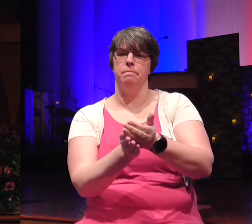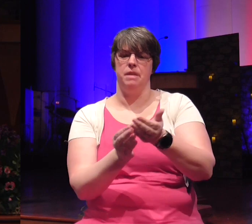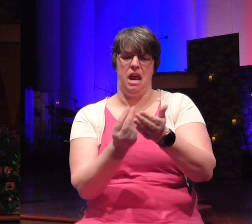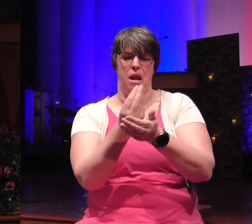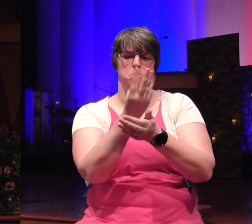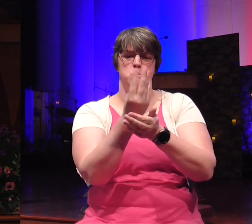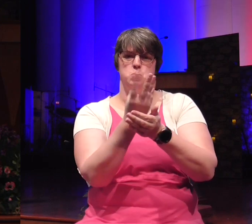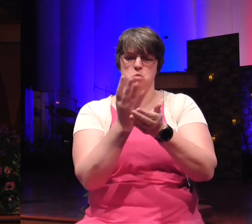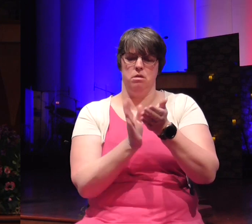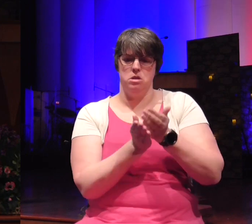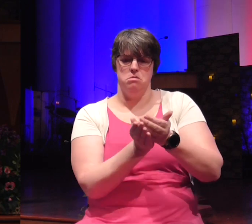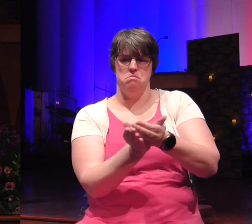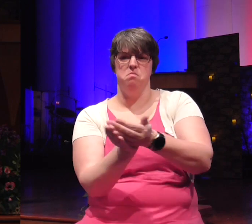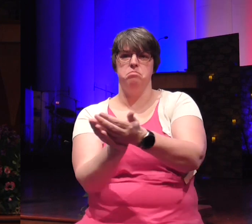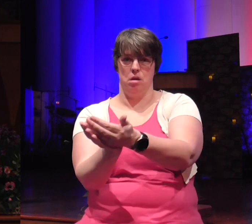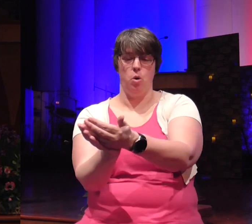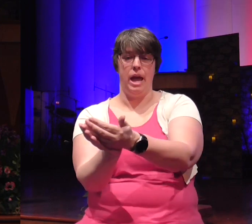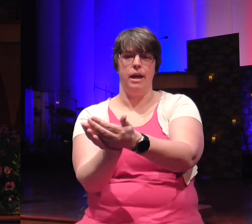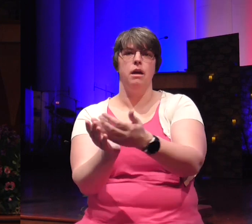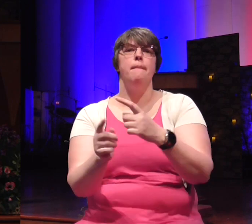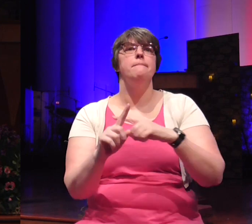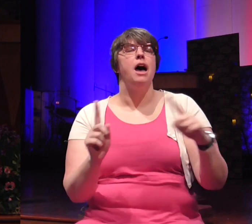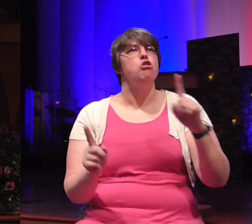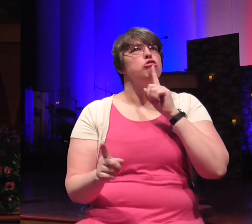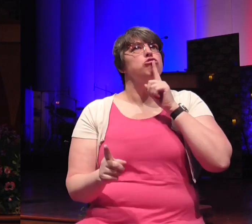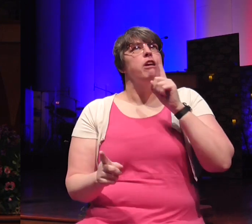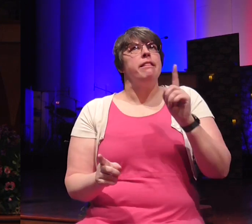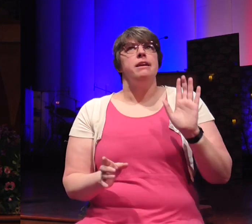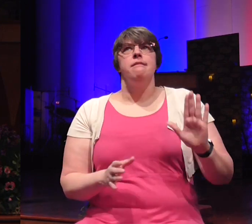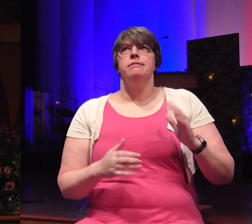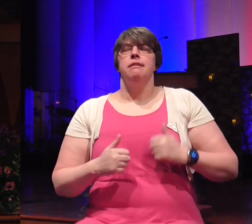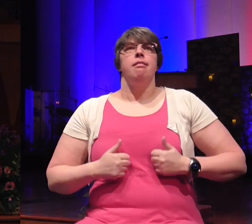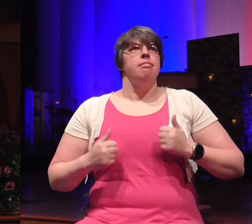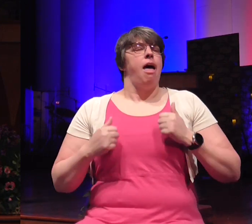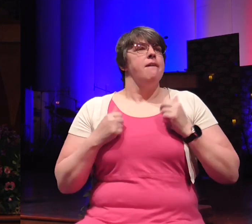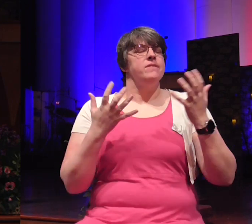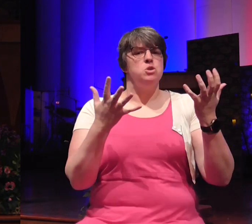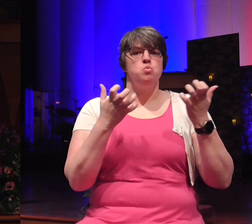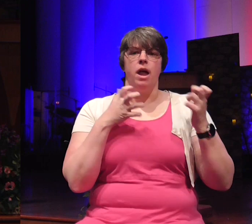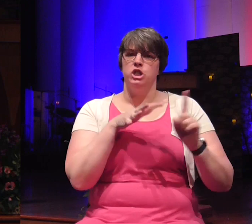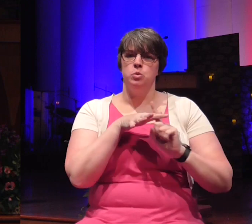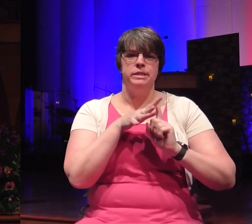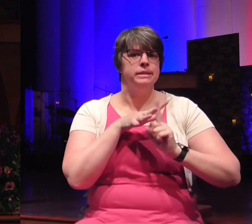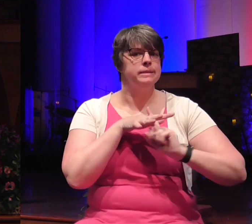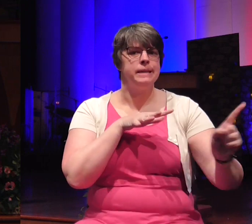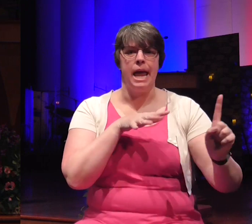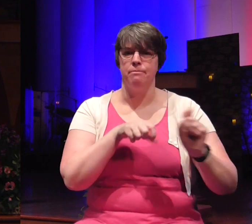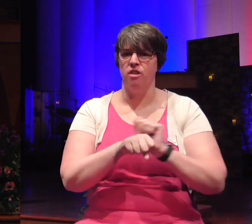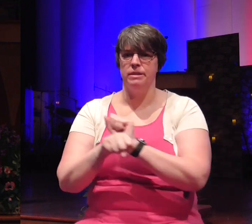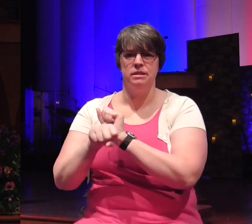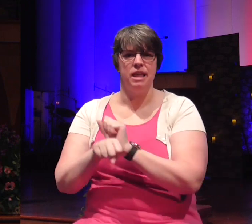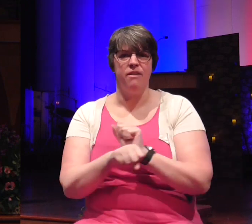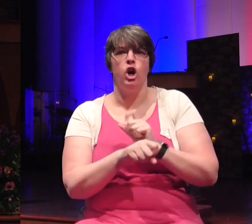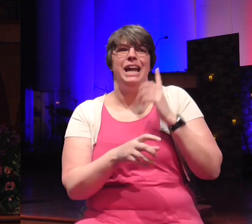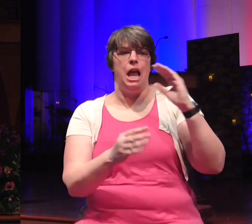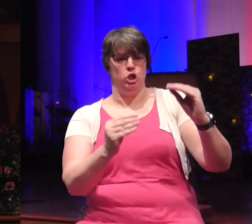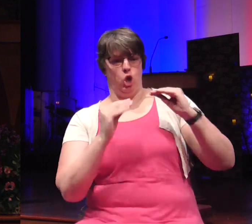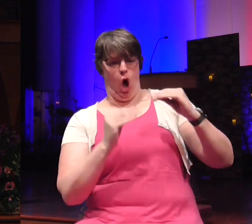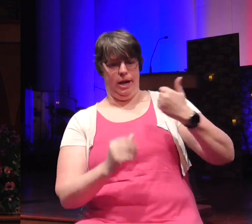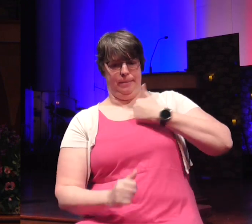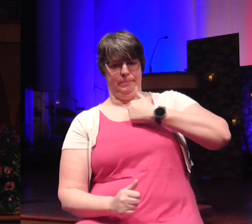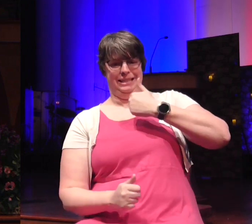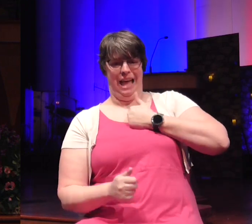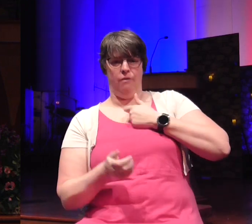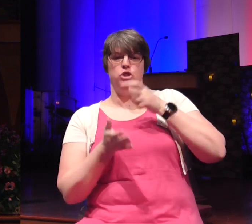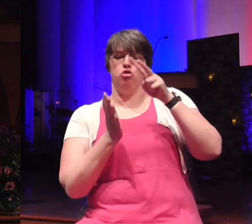from enslavement in his life. And he was self-taught to read and write and had these sailing skills. And he